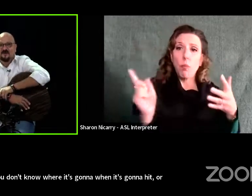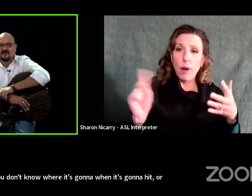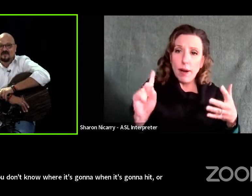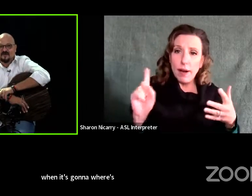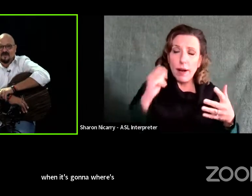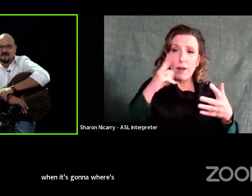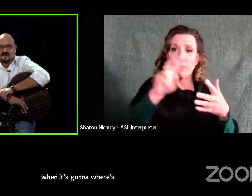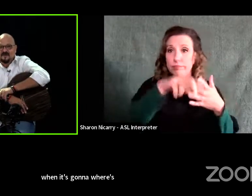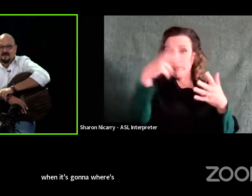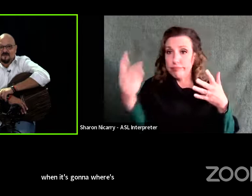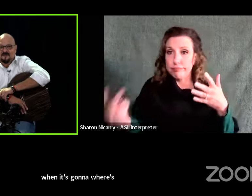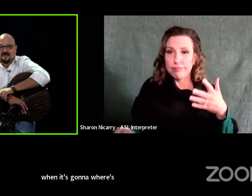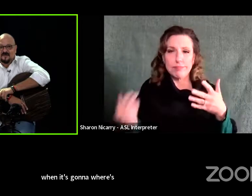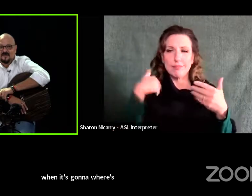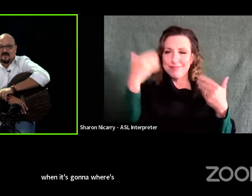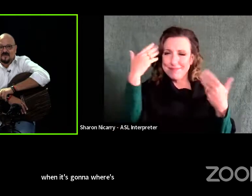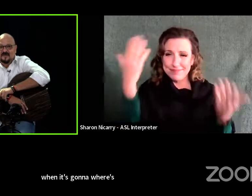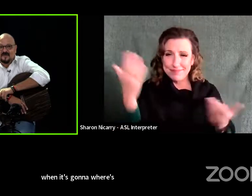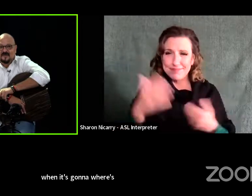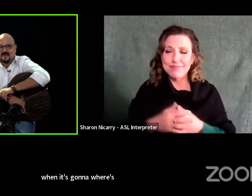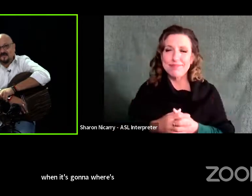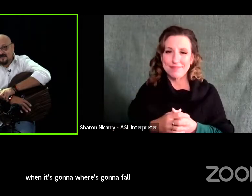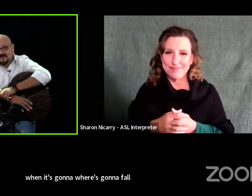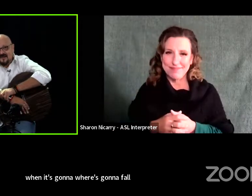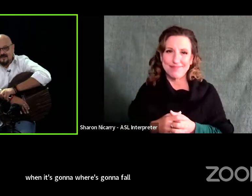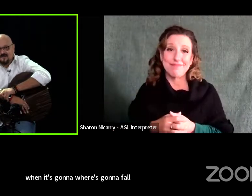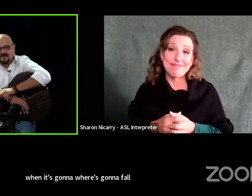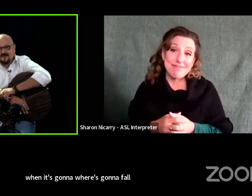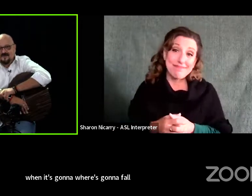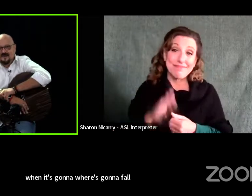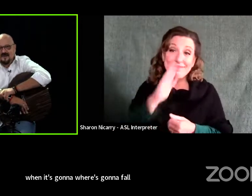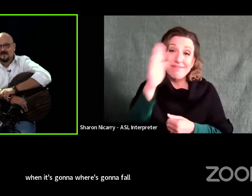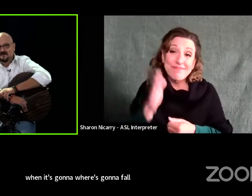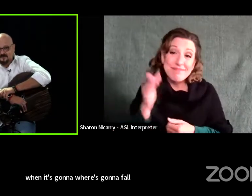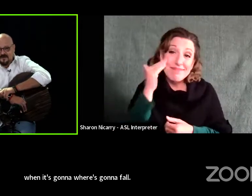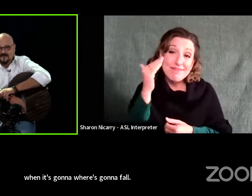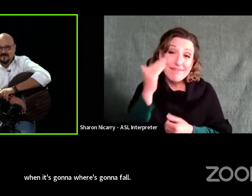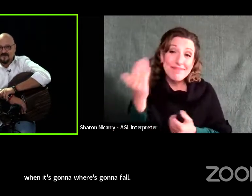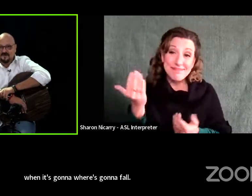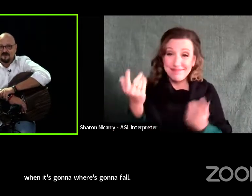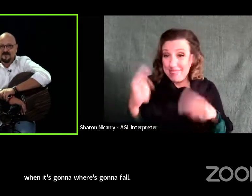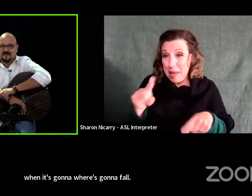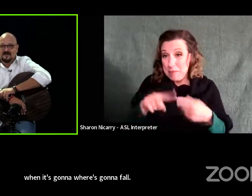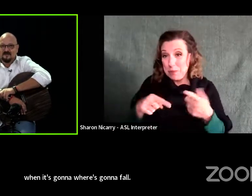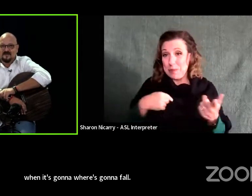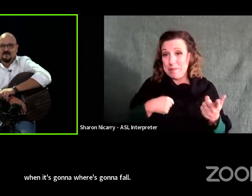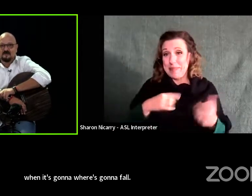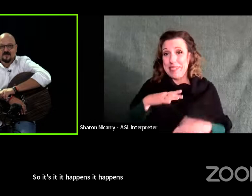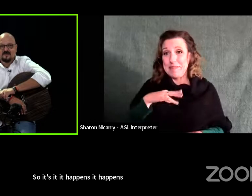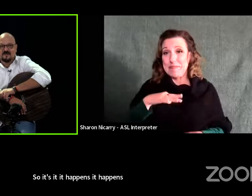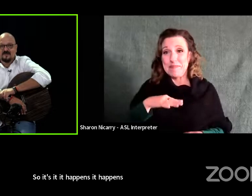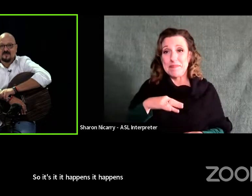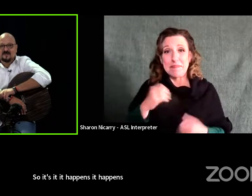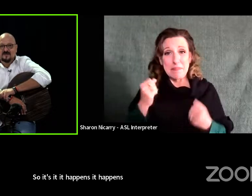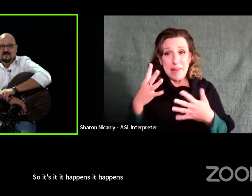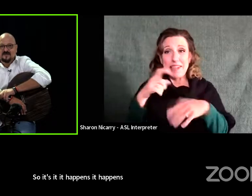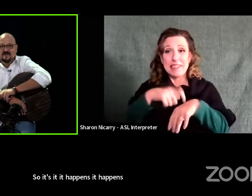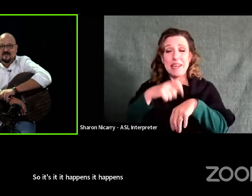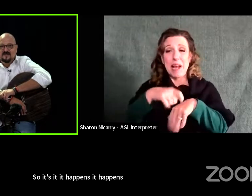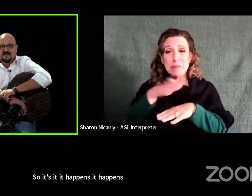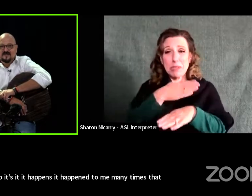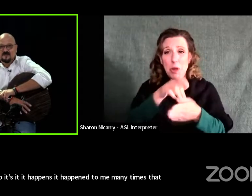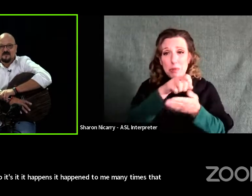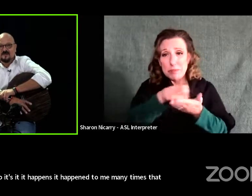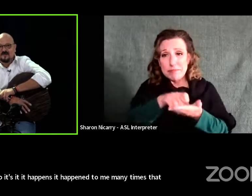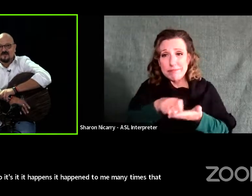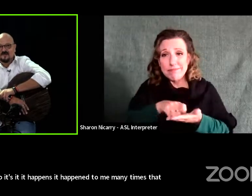where it's gonna fall. So it's it happens, and it happened to me many times that I write songs,